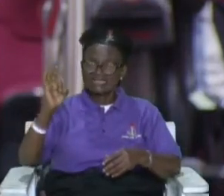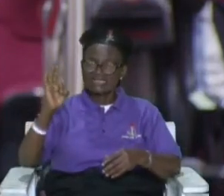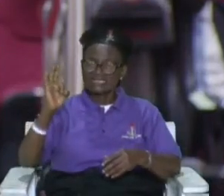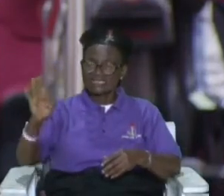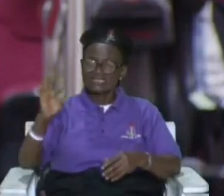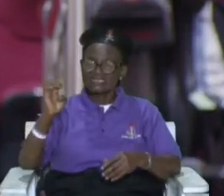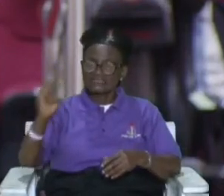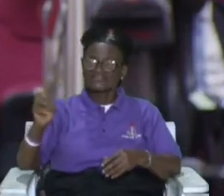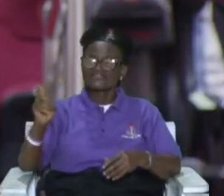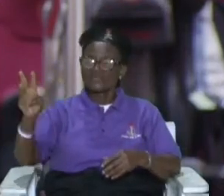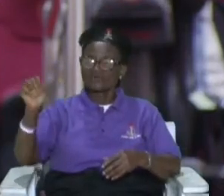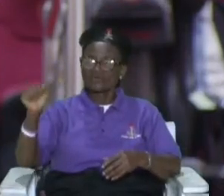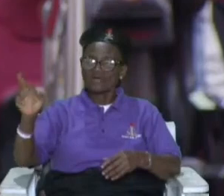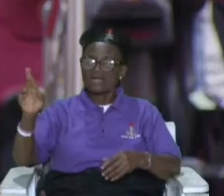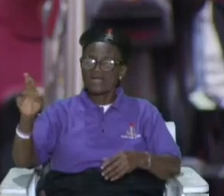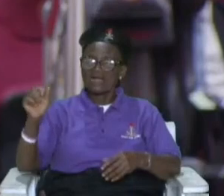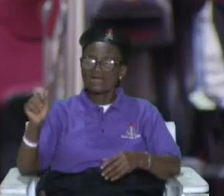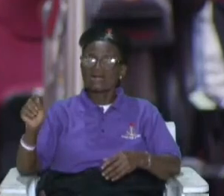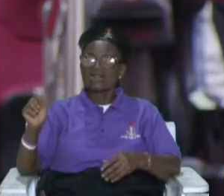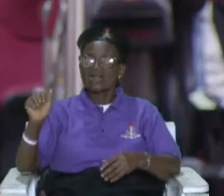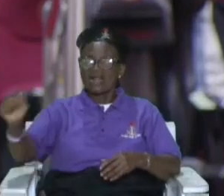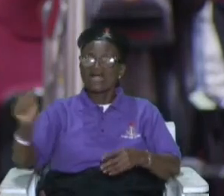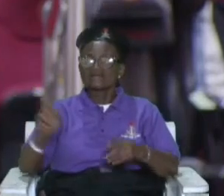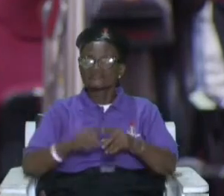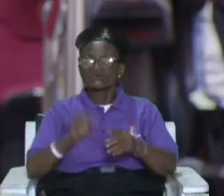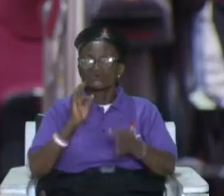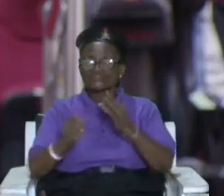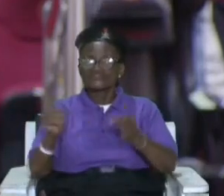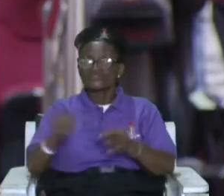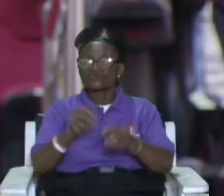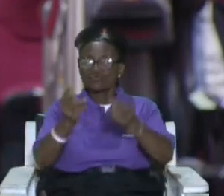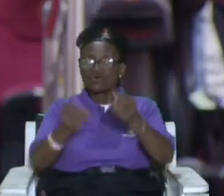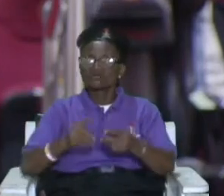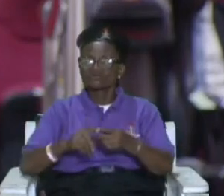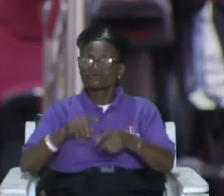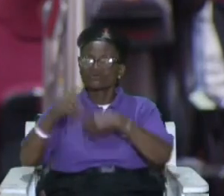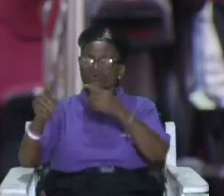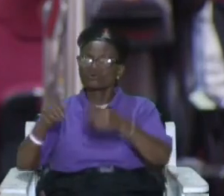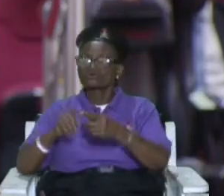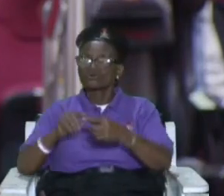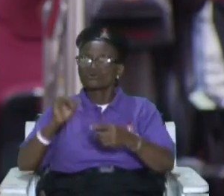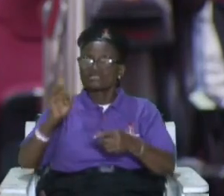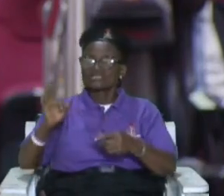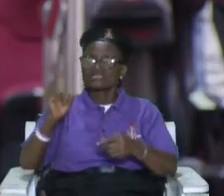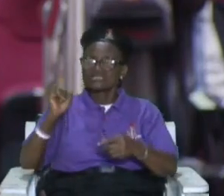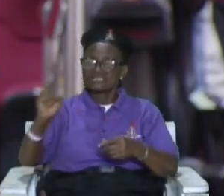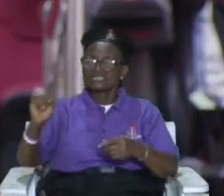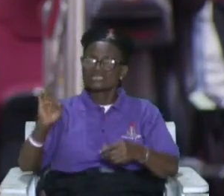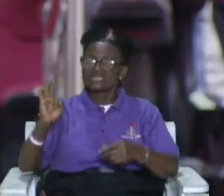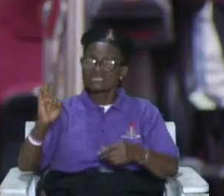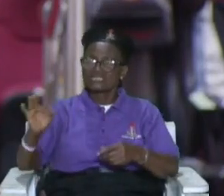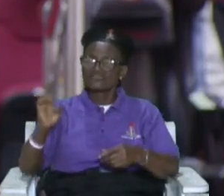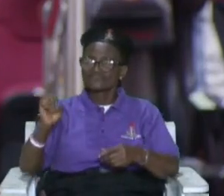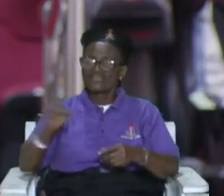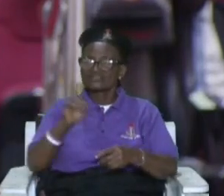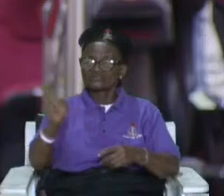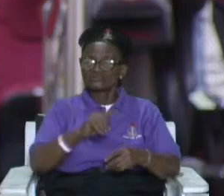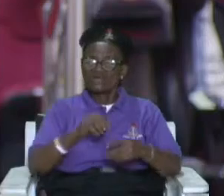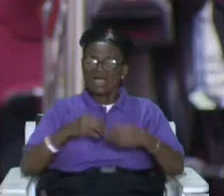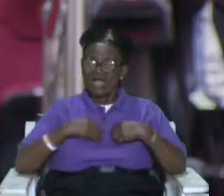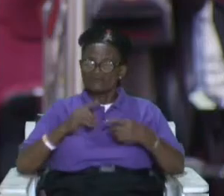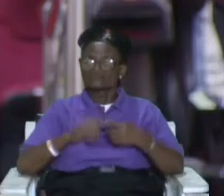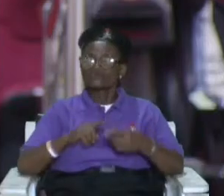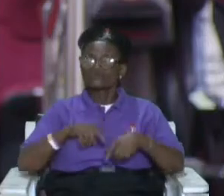Ife from Ifewara, you have to go to Elisha, 20 kilometers, and then travel about